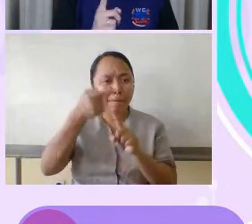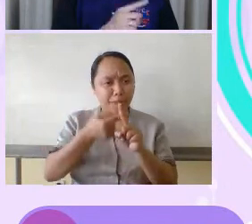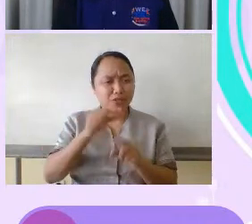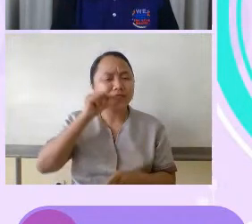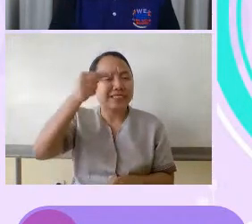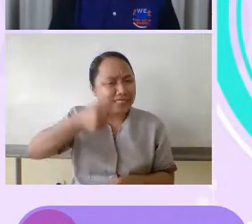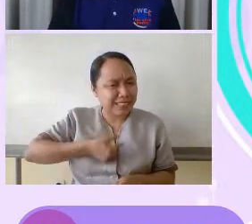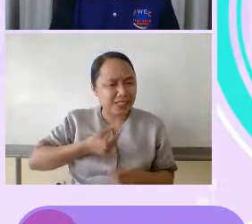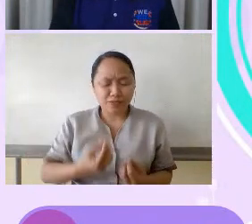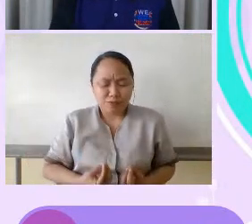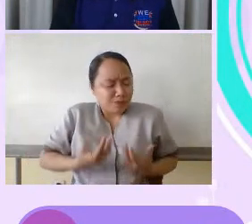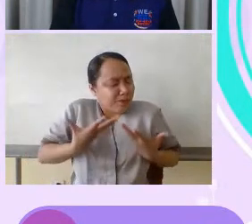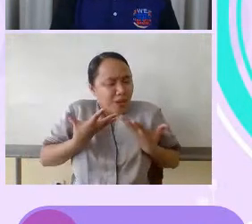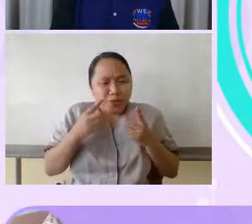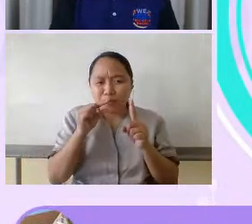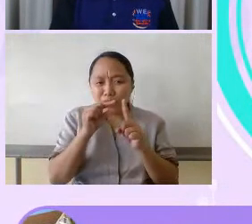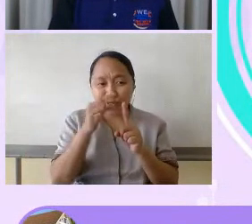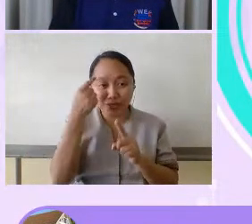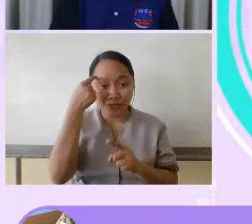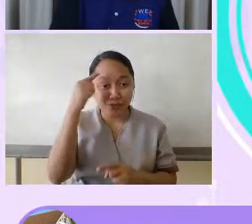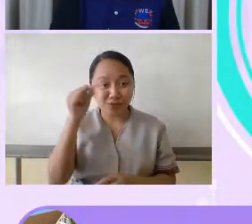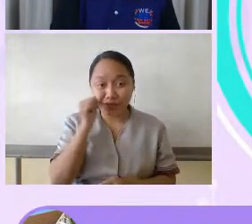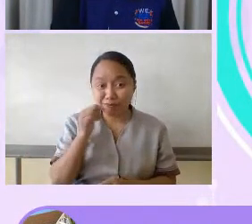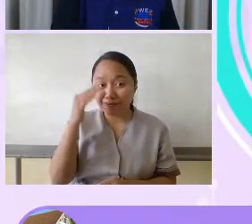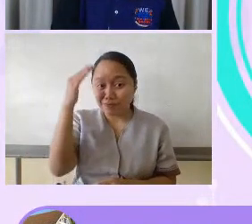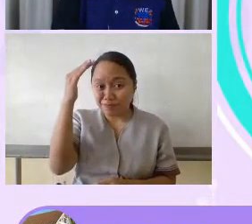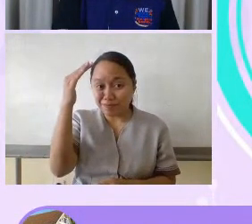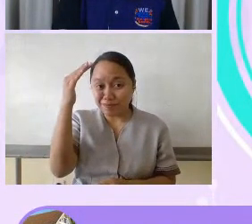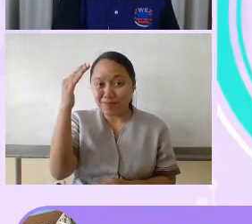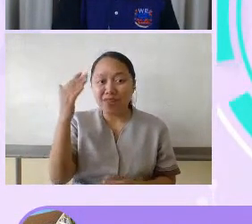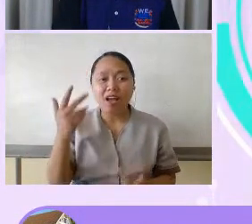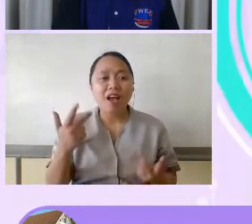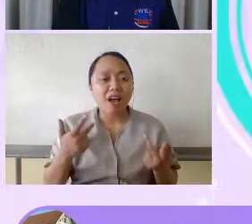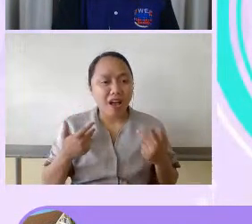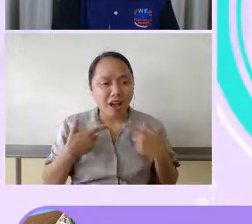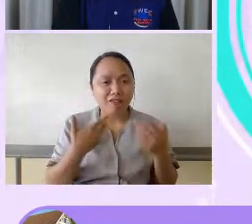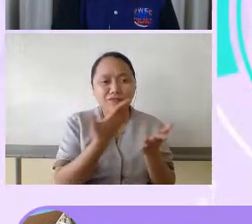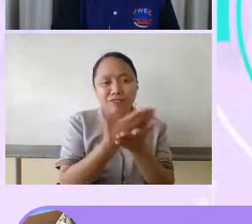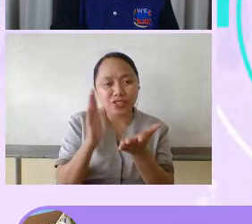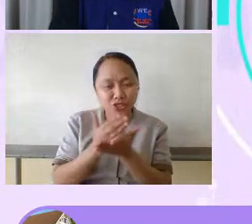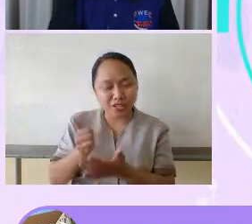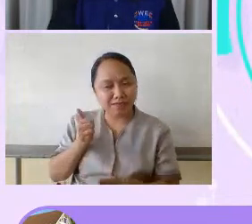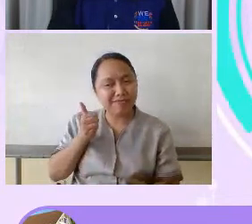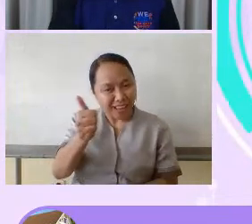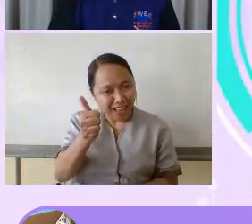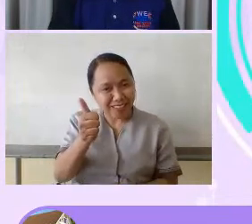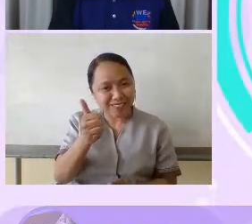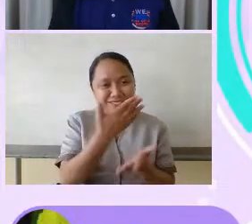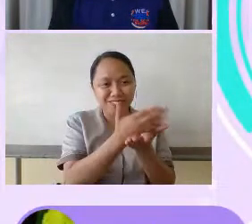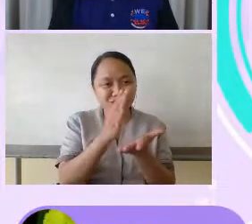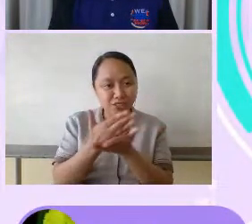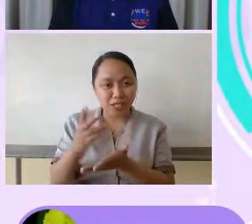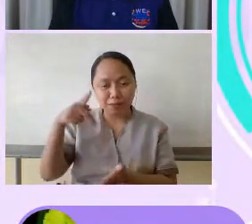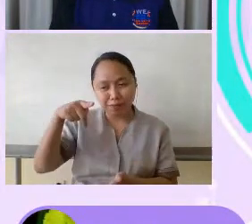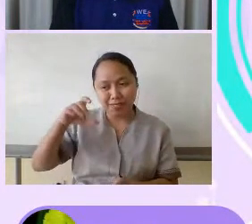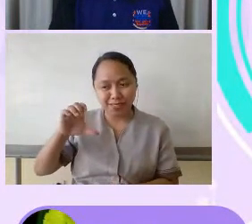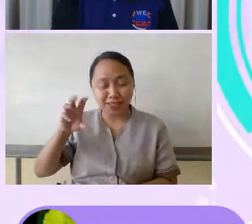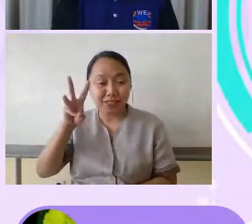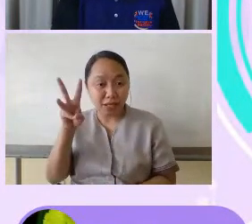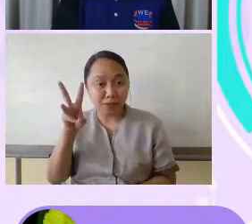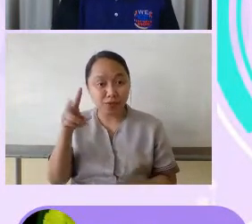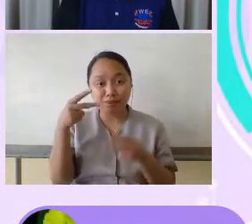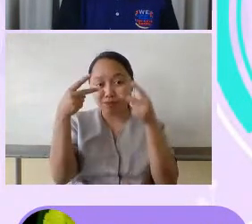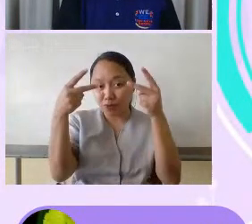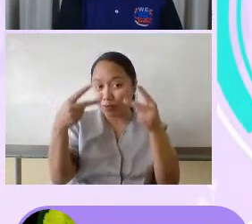kababaihan. Also, make sure to like, follow, and share the PCW official social media sites on